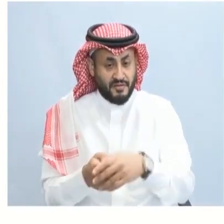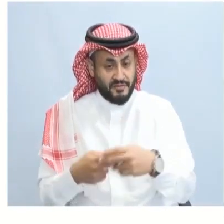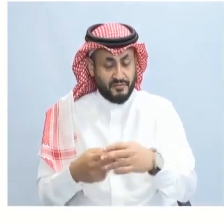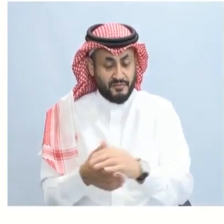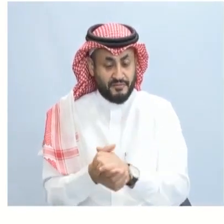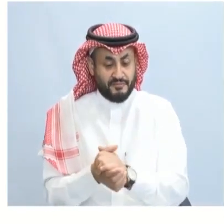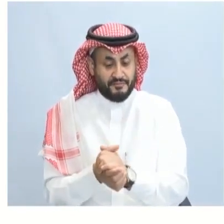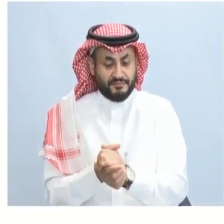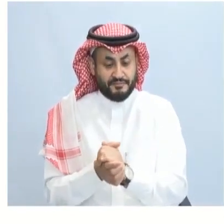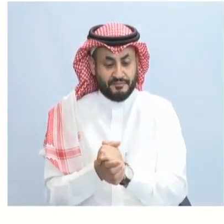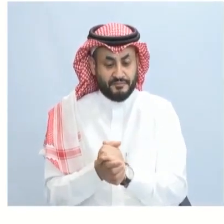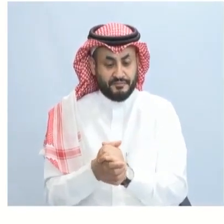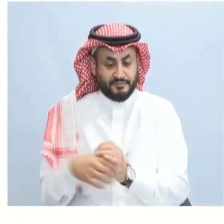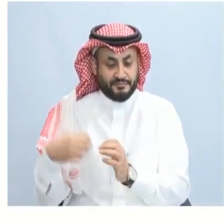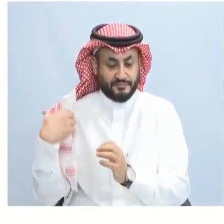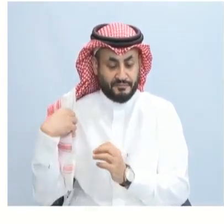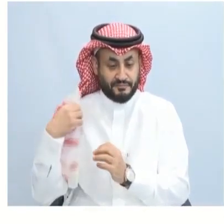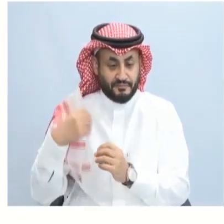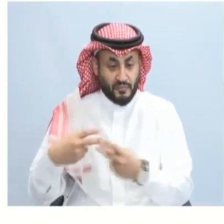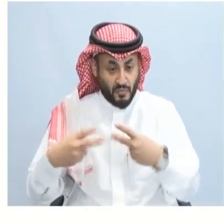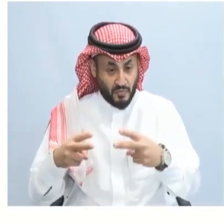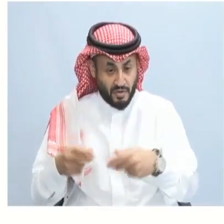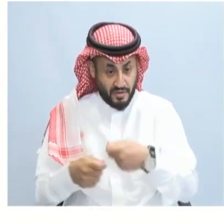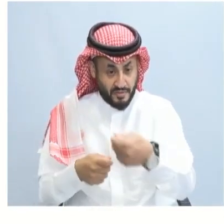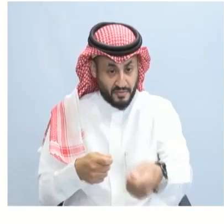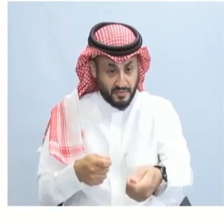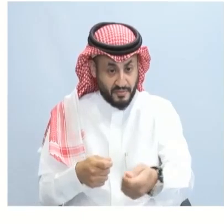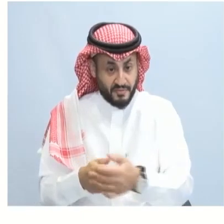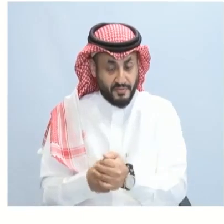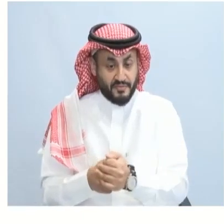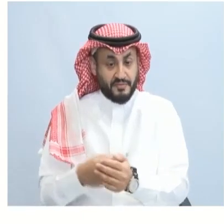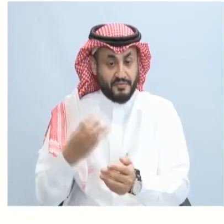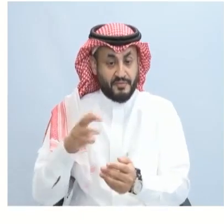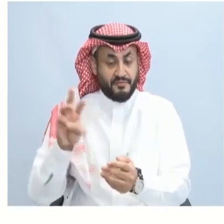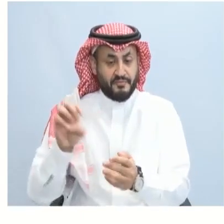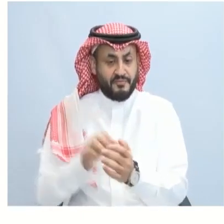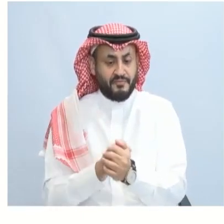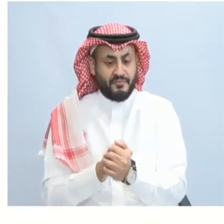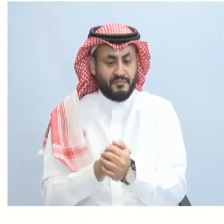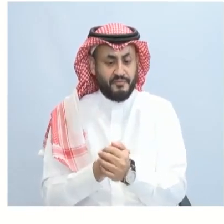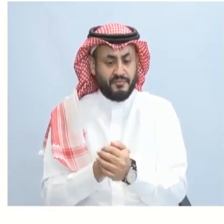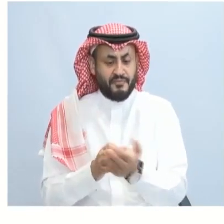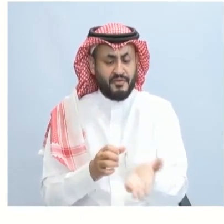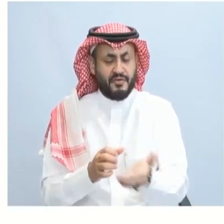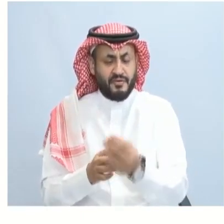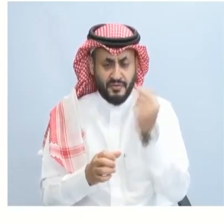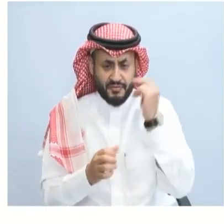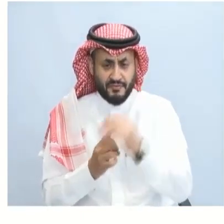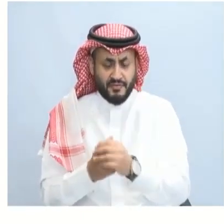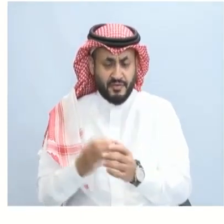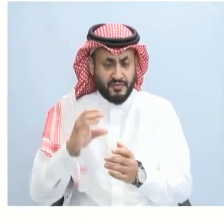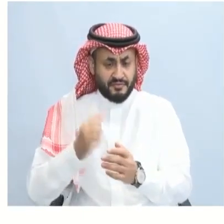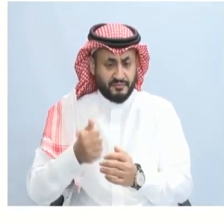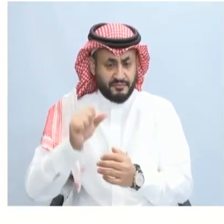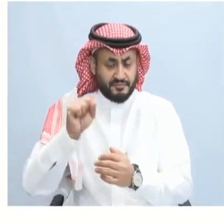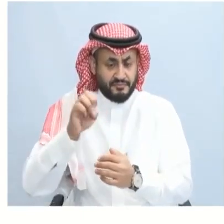you mind getting that amount of cash? Now cash is a familiar word that is which is also used